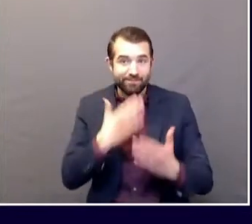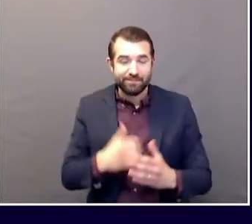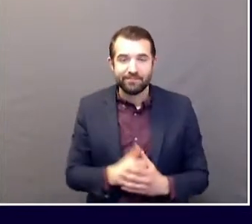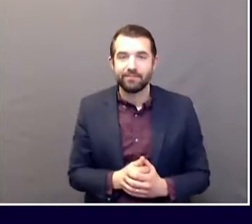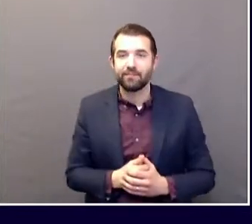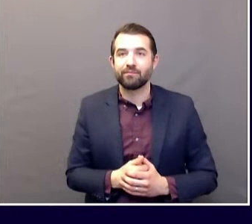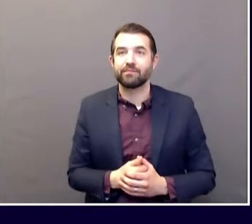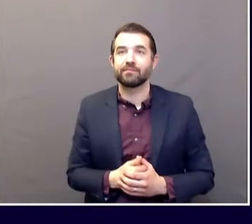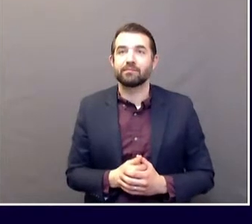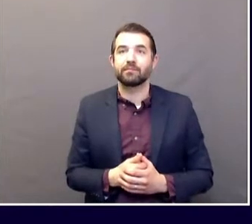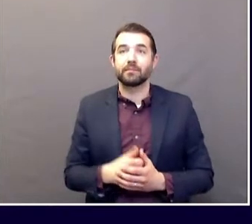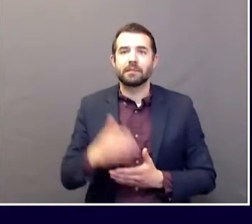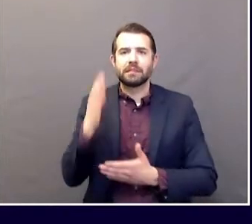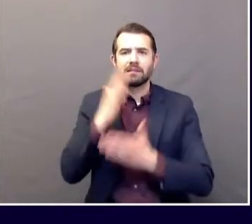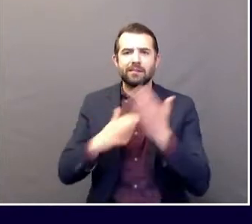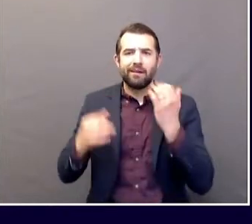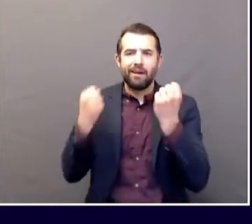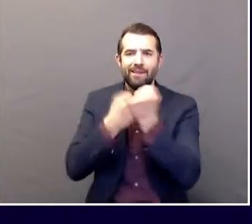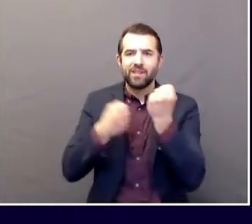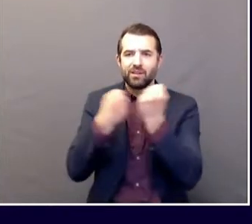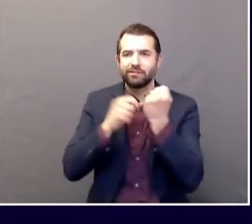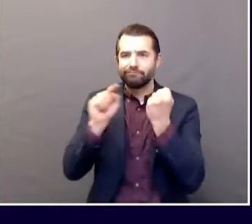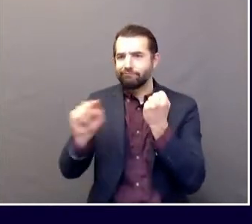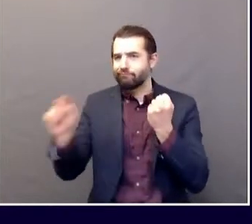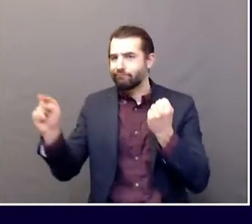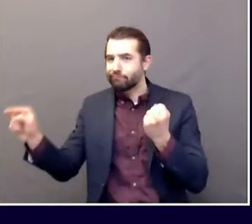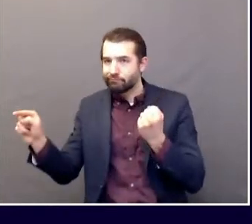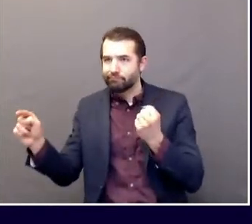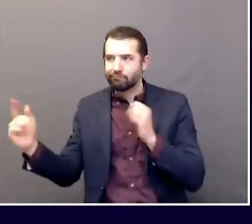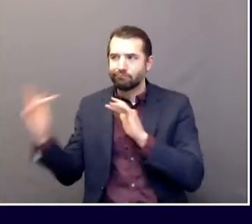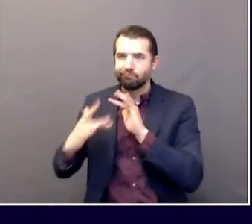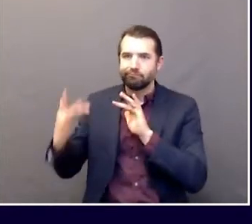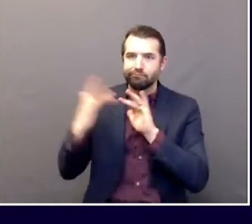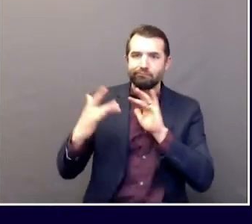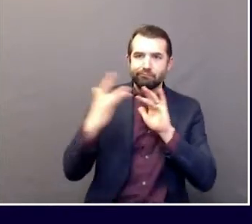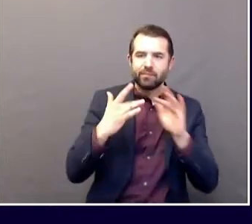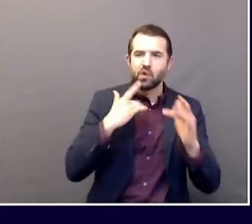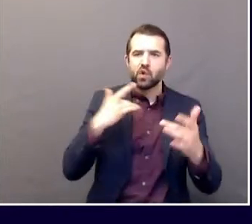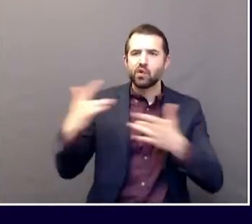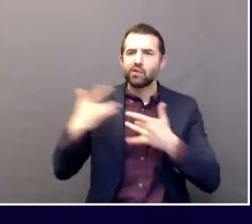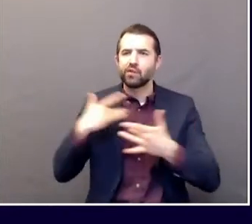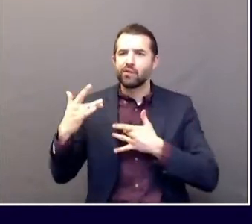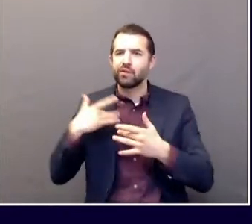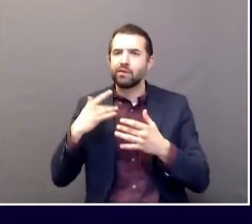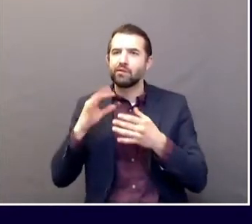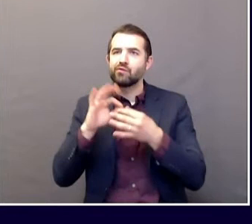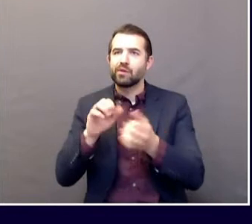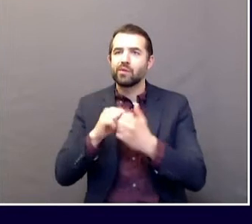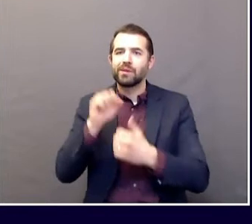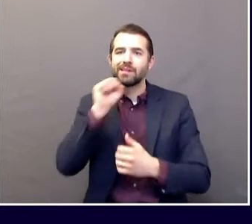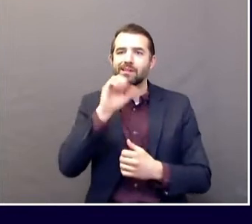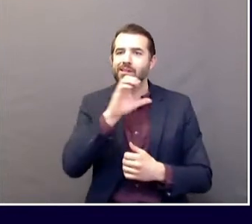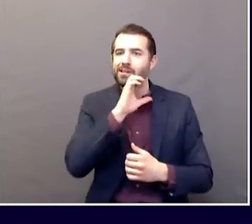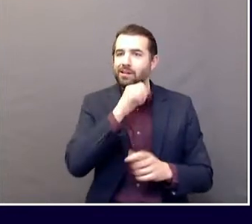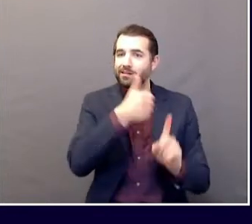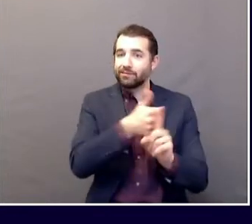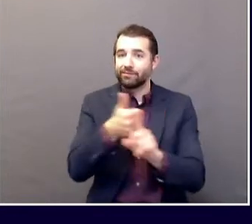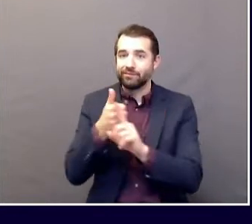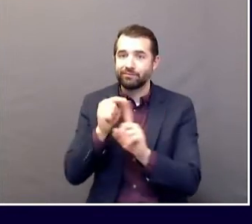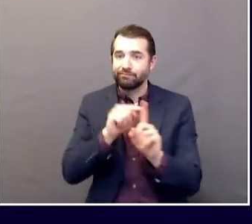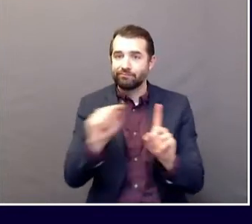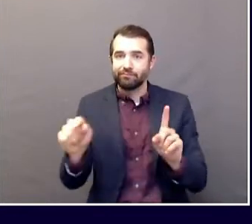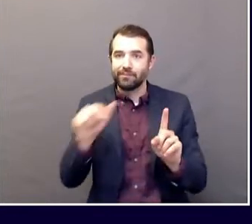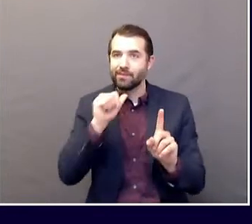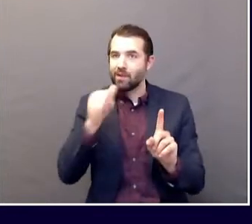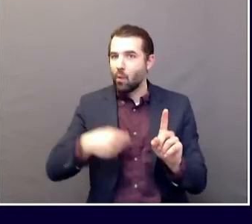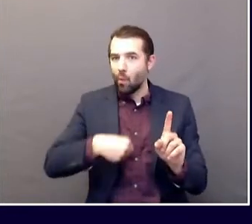advocates that the current focus on vaccinating older Mainers is leading to a racial disparity in who's eligible to receive a vaccine, just because people of